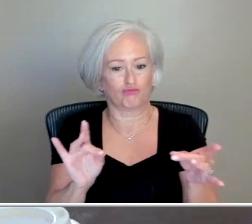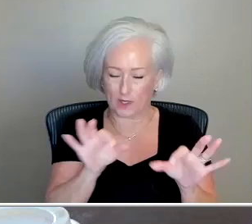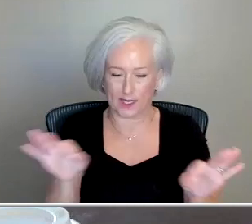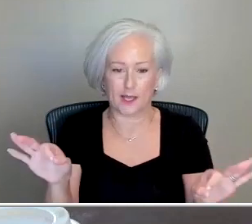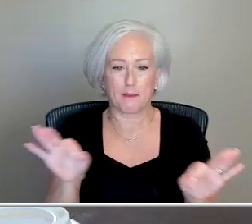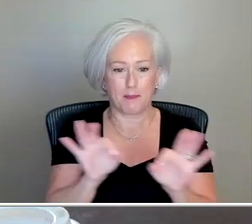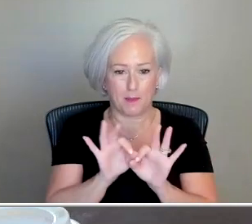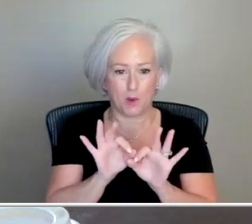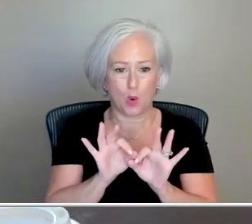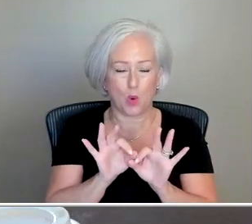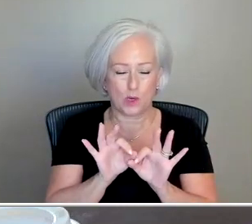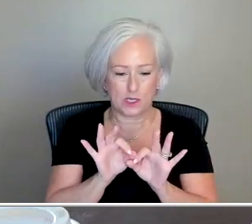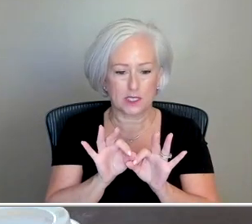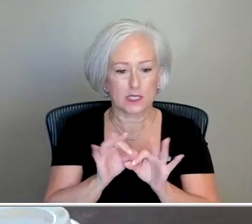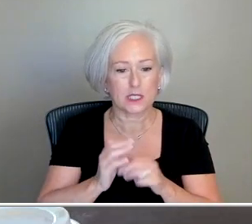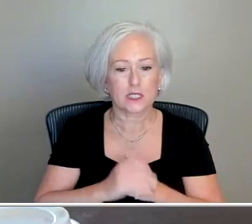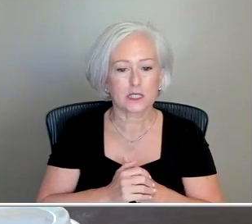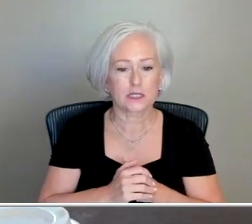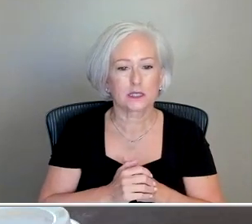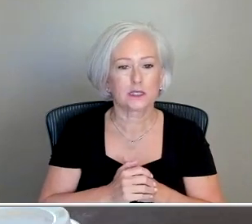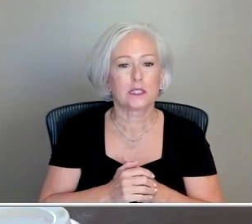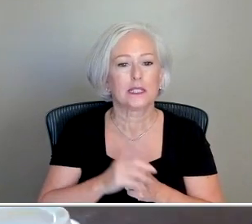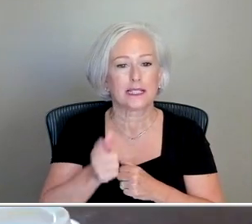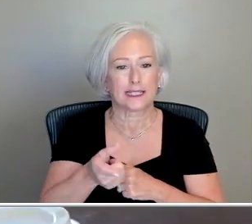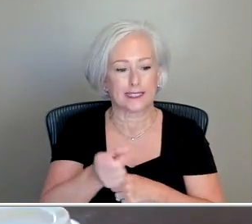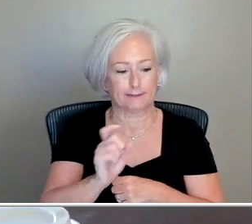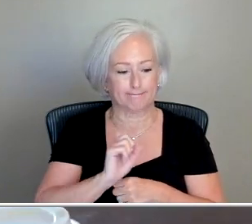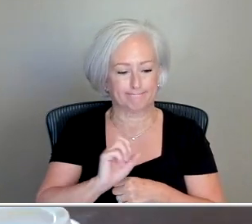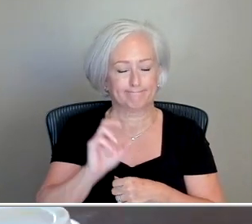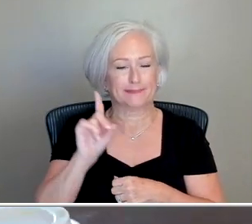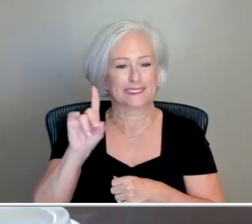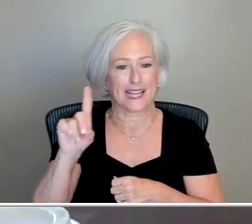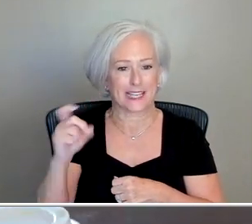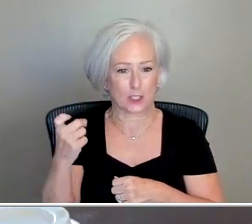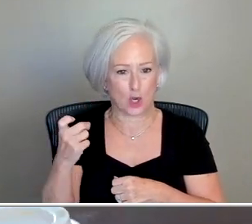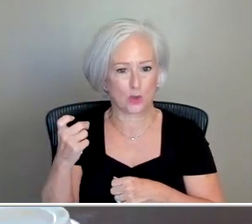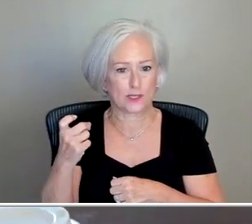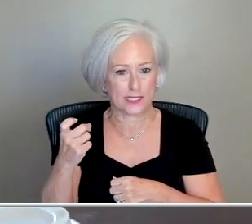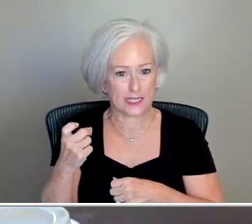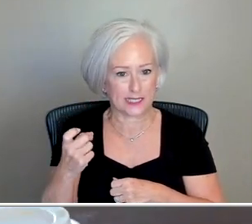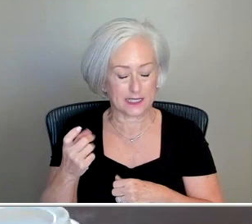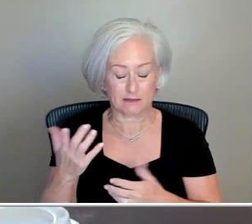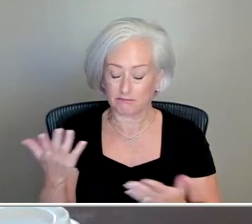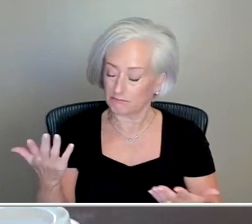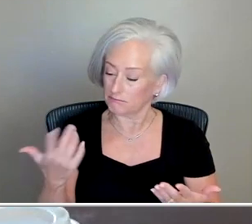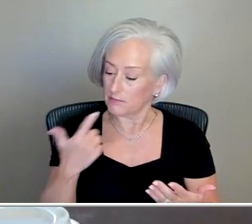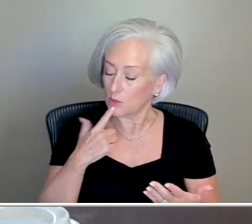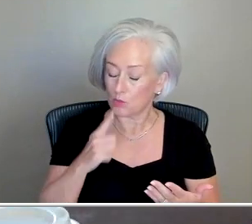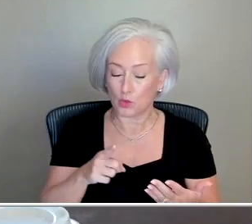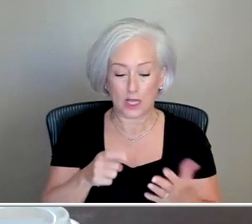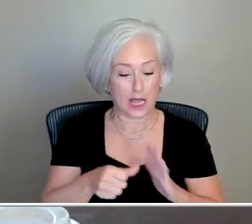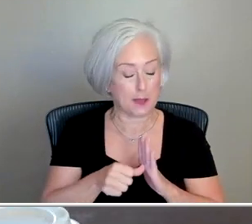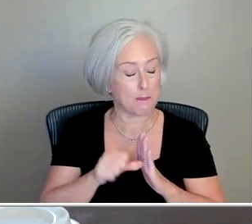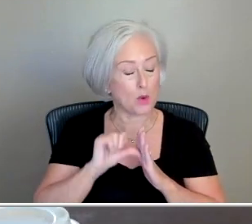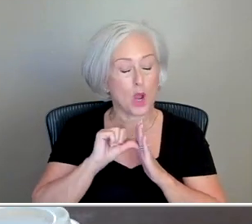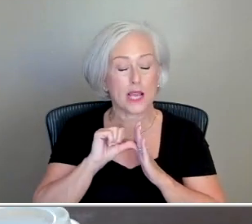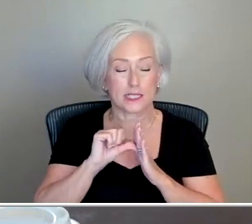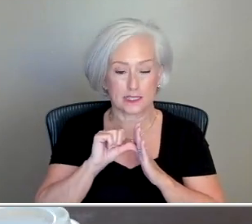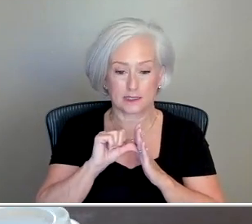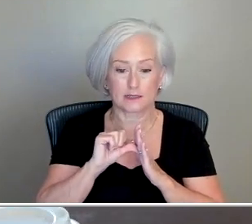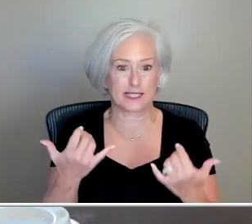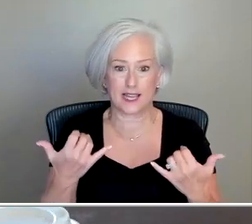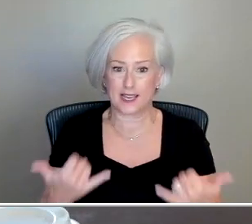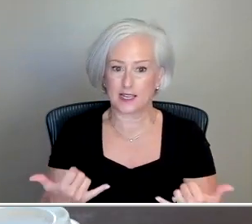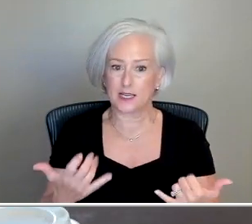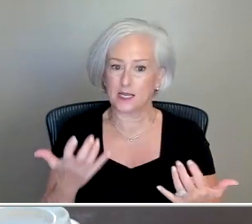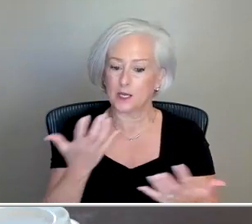important. And he diagnosed me, but I was very impressed. I mean, to this day, he's